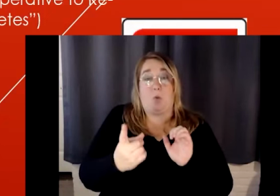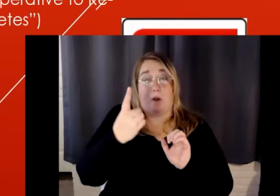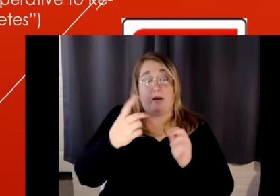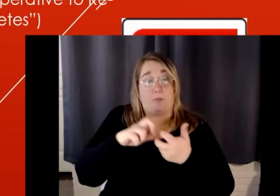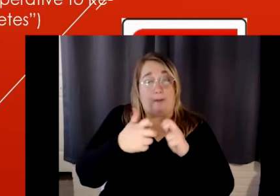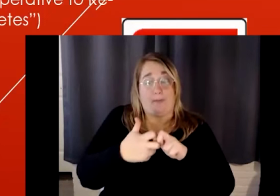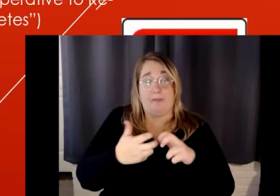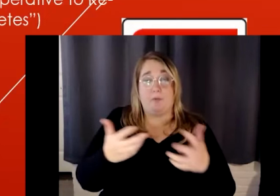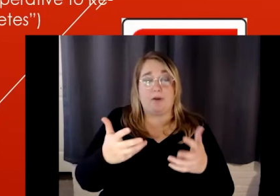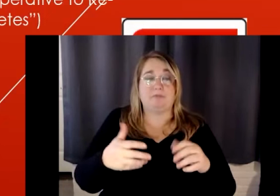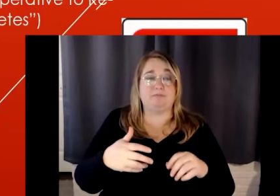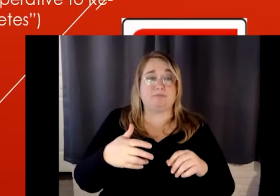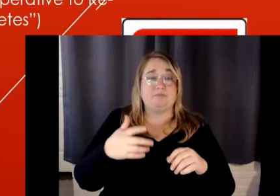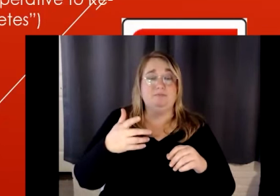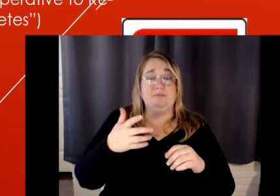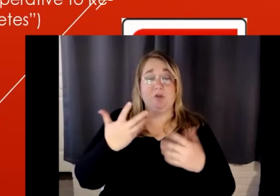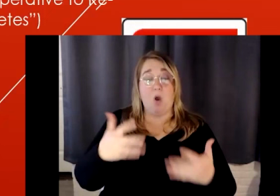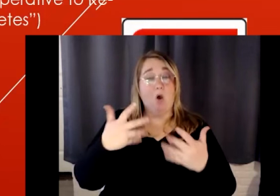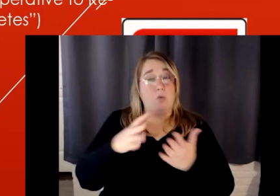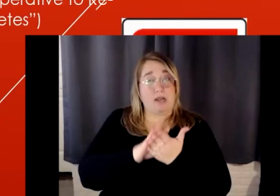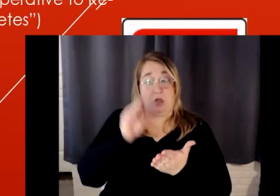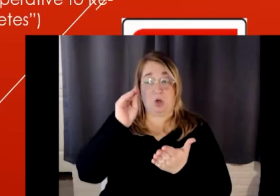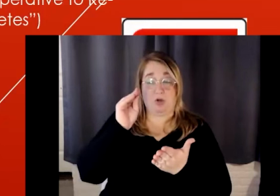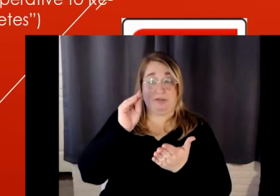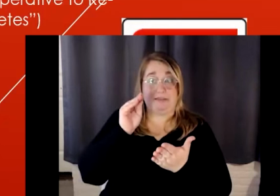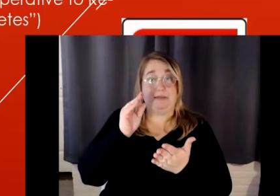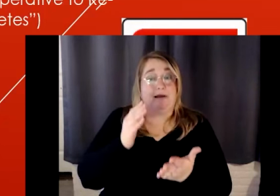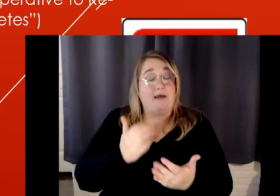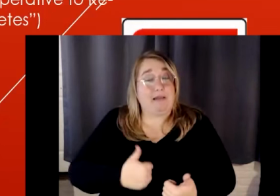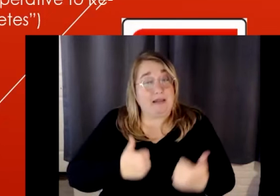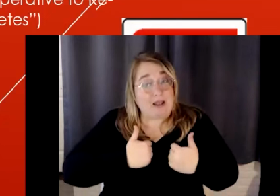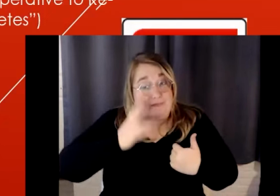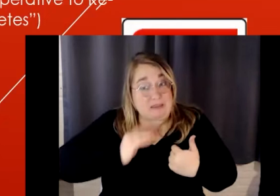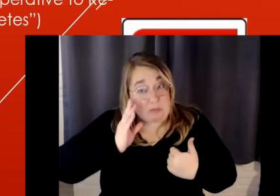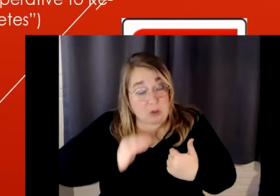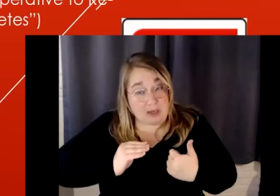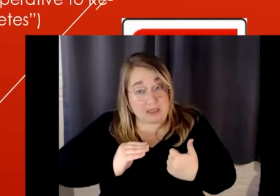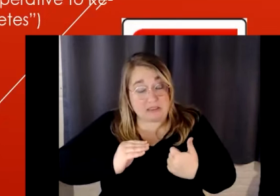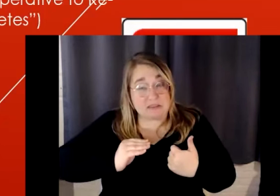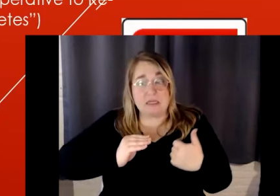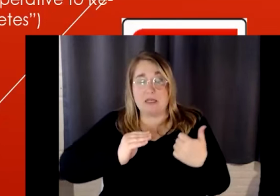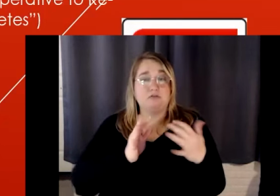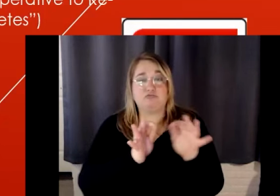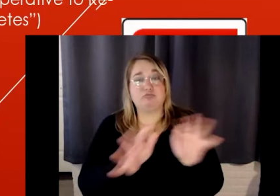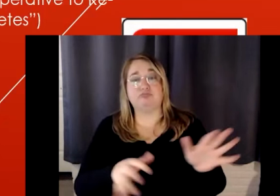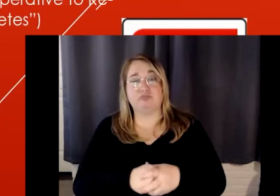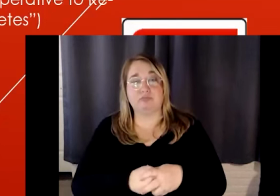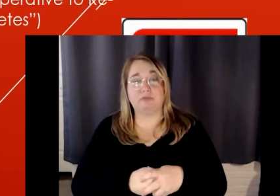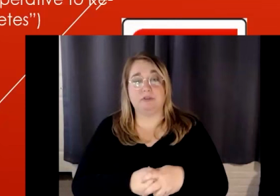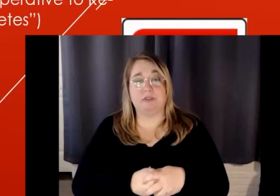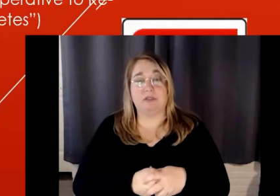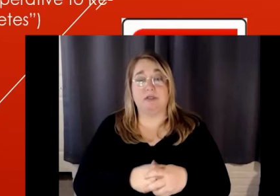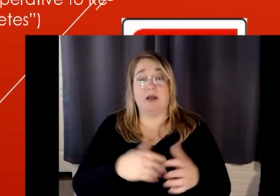for what you've already learned through life experience. I had 25 years of life experience